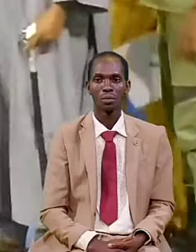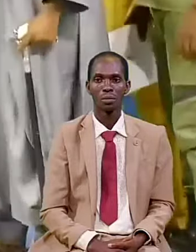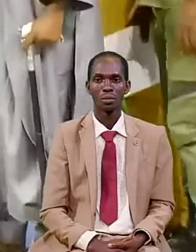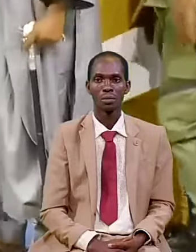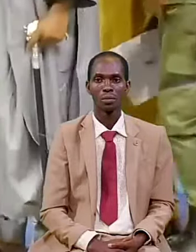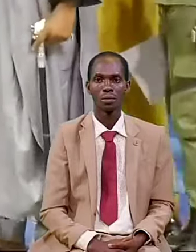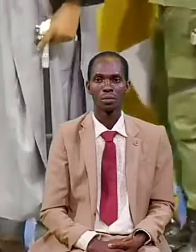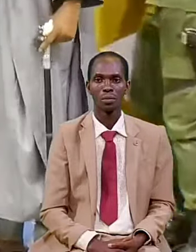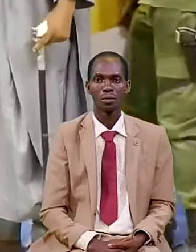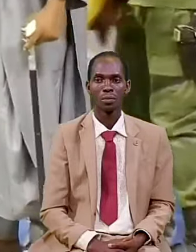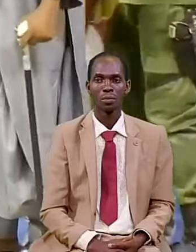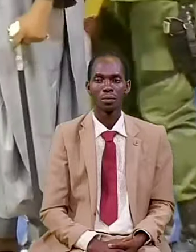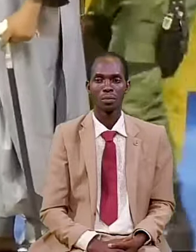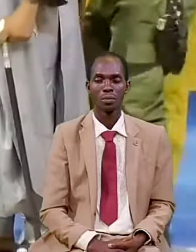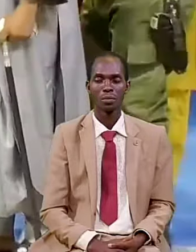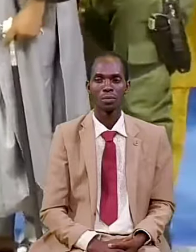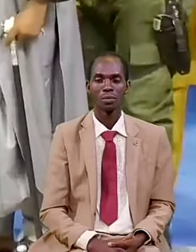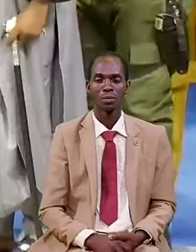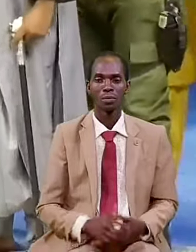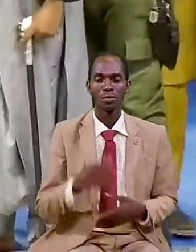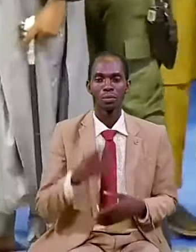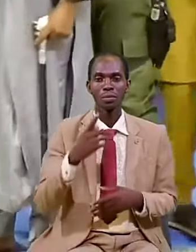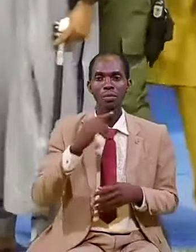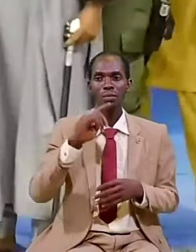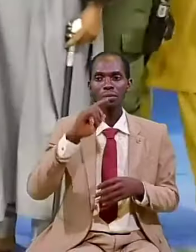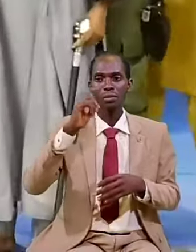Your Excellency,